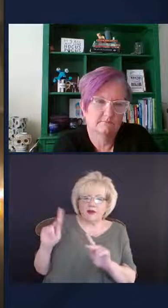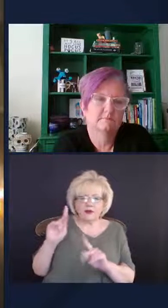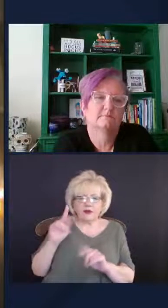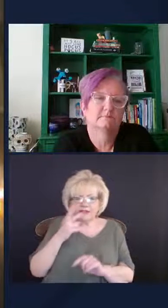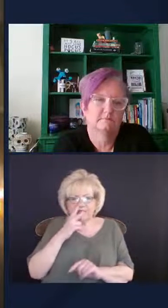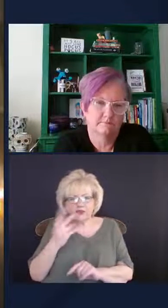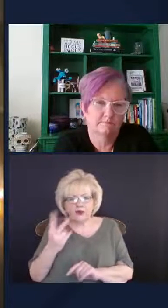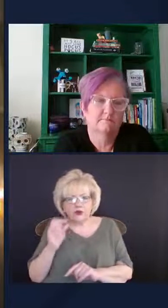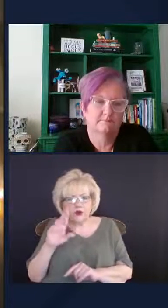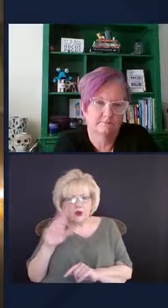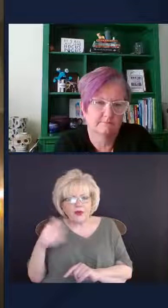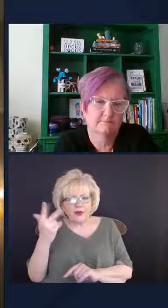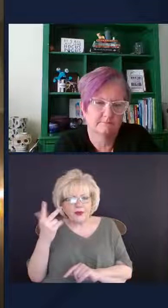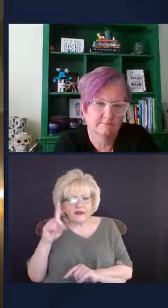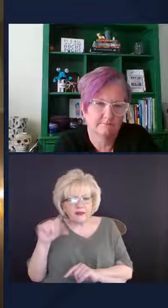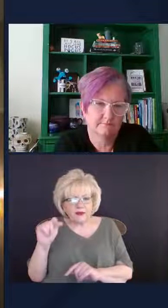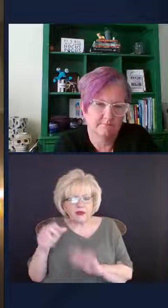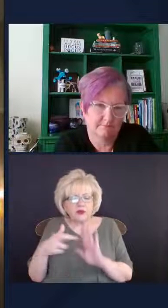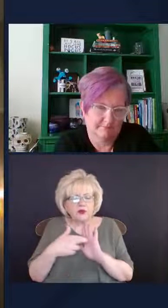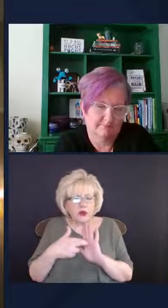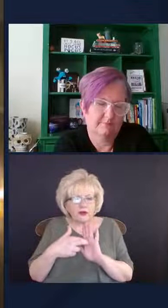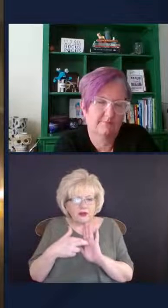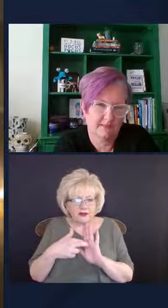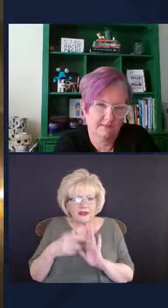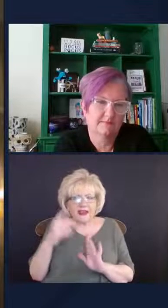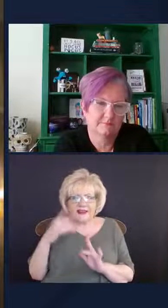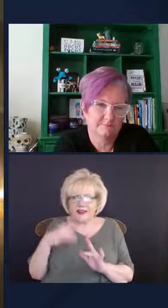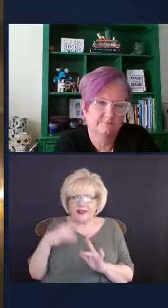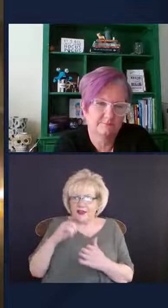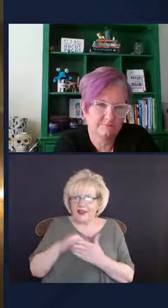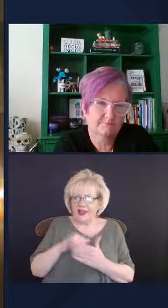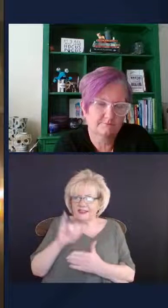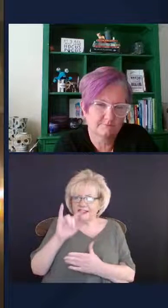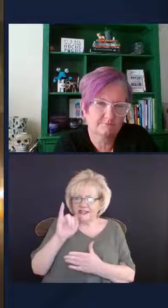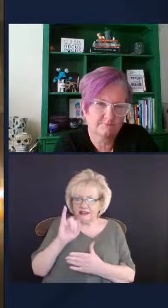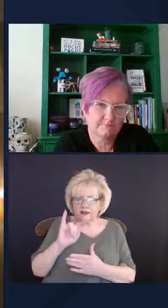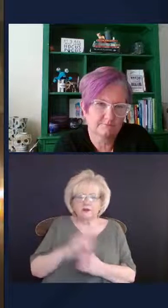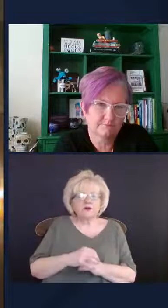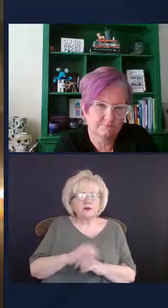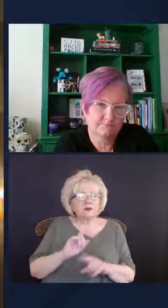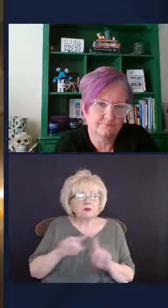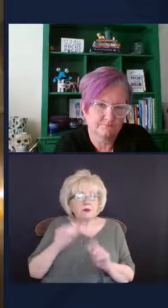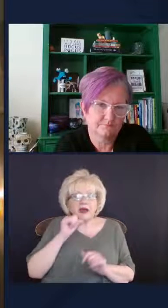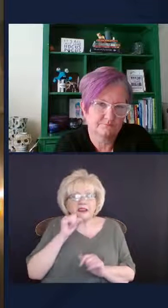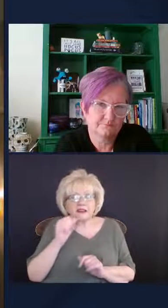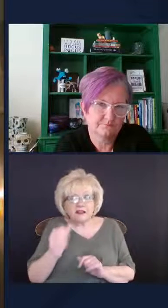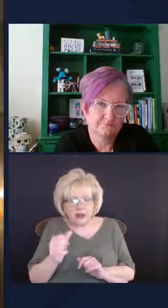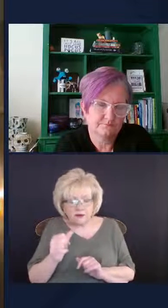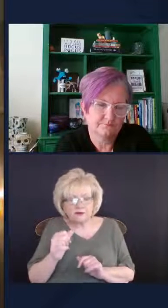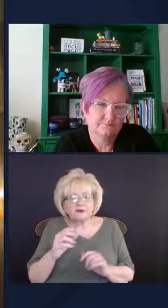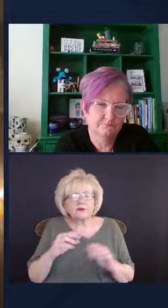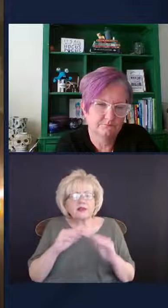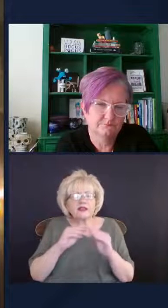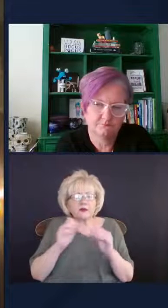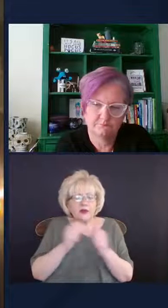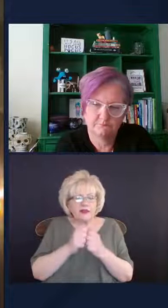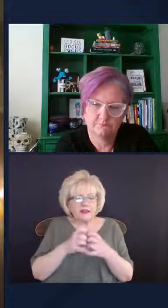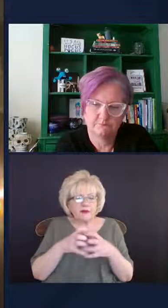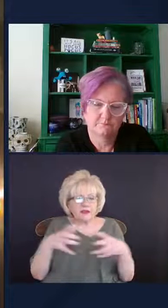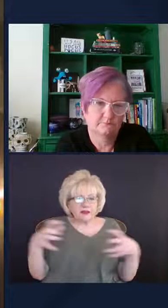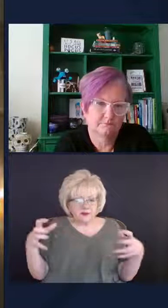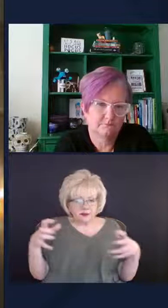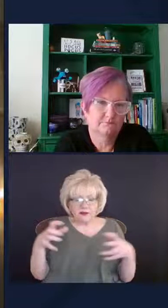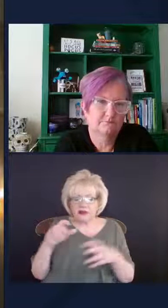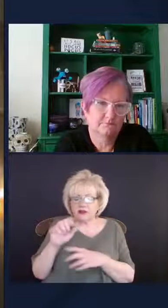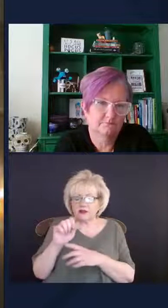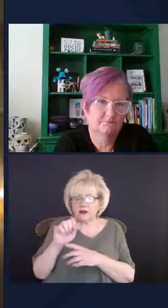disabilities represented and think that that's the end all be all. But it's not. It's more expansive than that, and so the accommodations